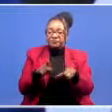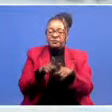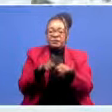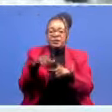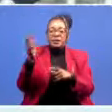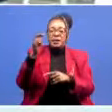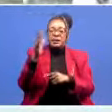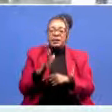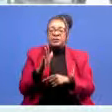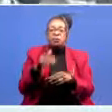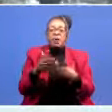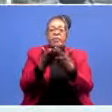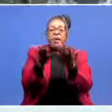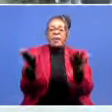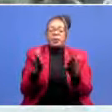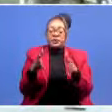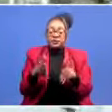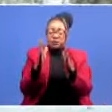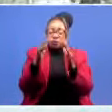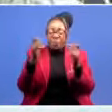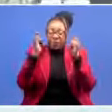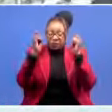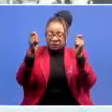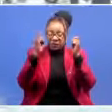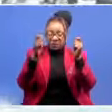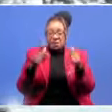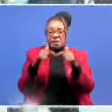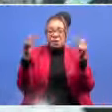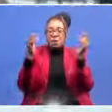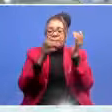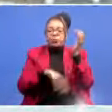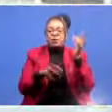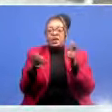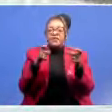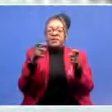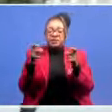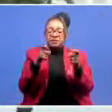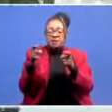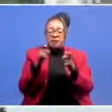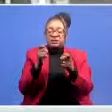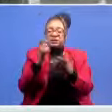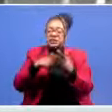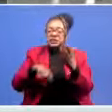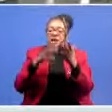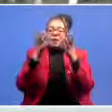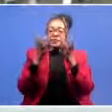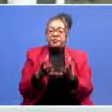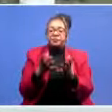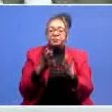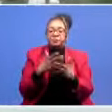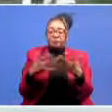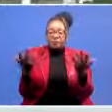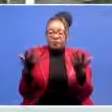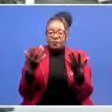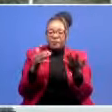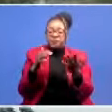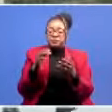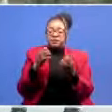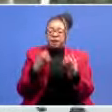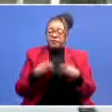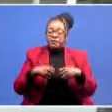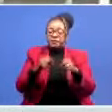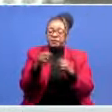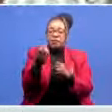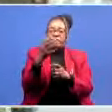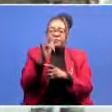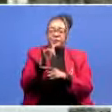to the streets to protest against poor governance and overtaxation. However, efforts by the youthful generation